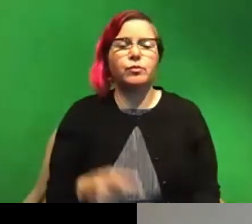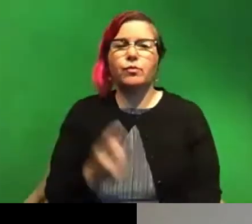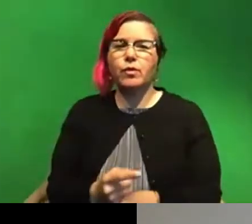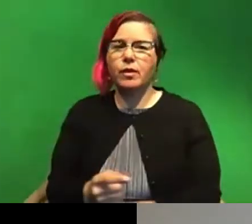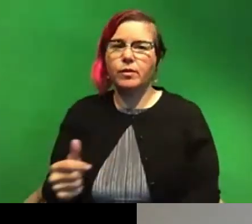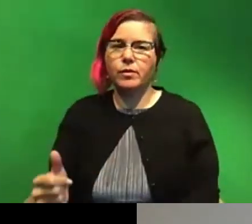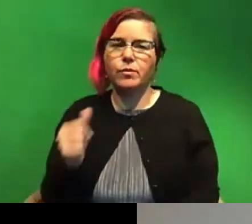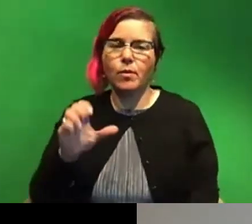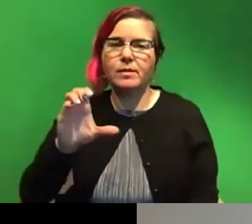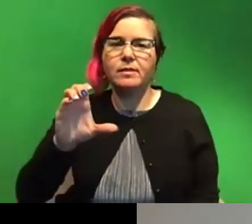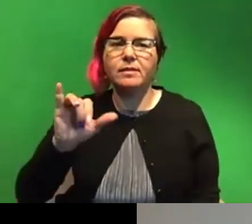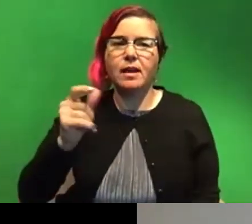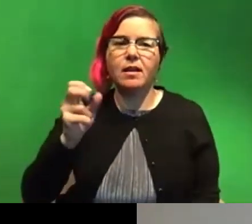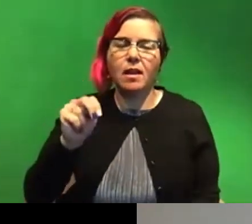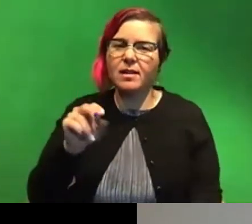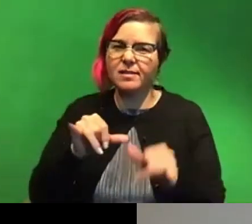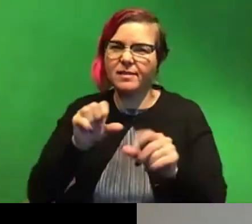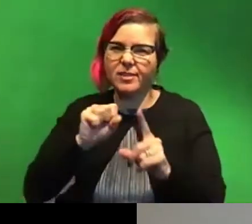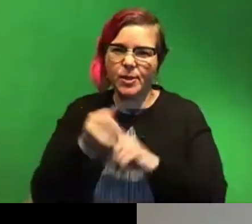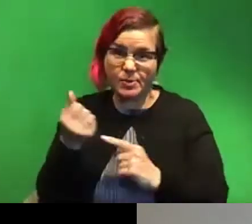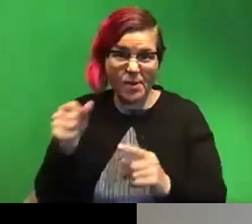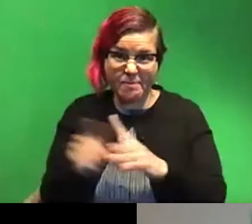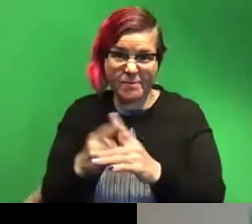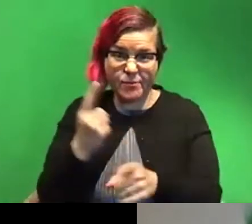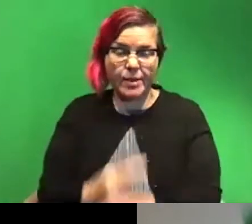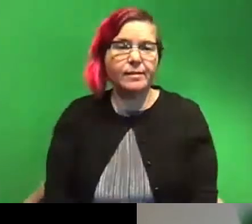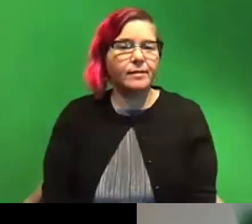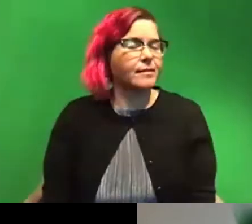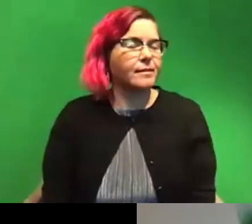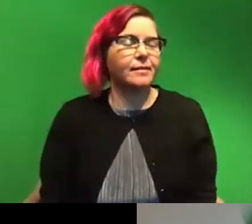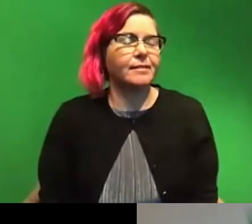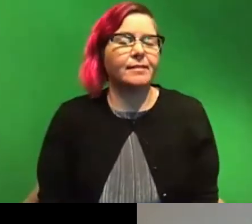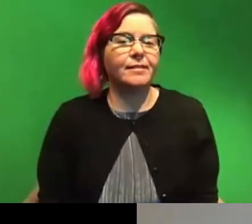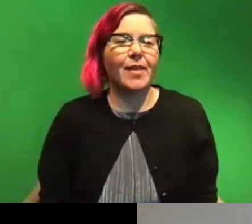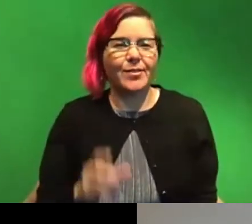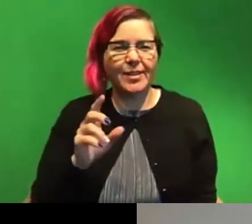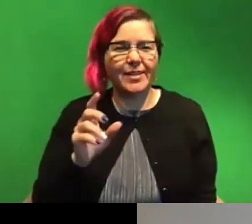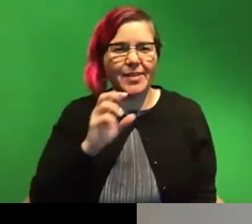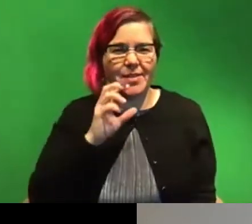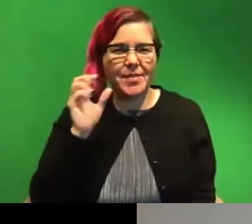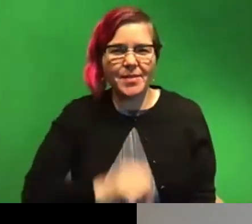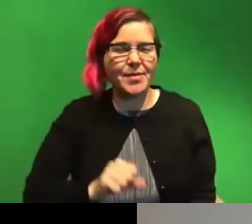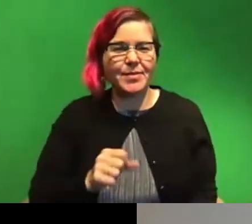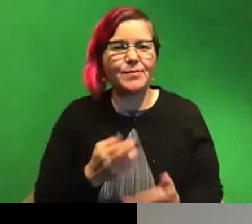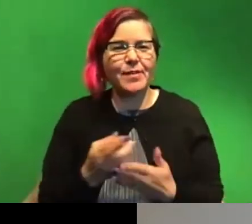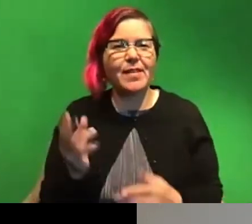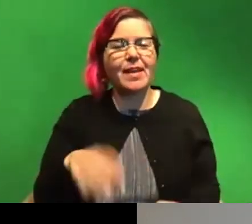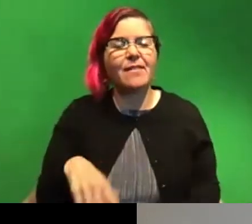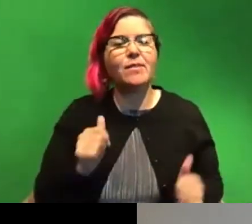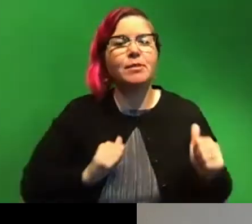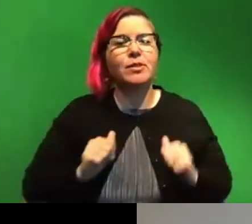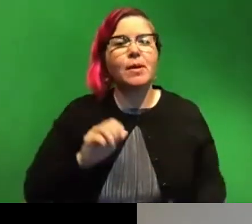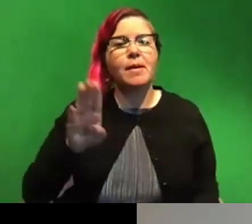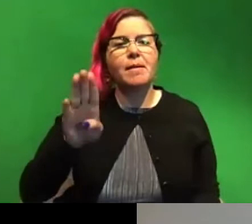Cylon situation. No. That's going to be like a real dated reference for everybody here. That was from a show called